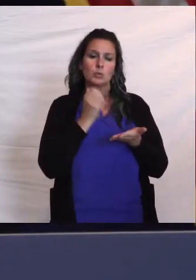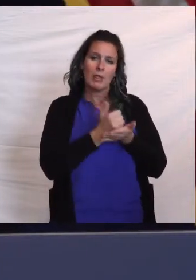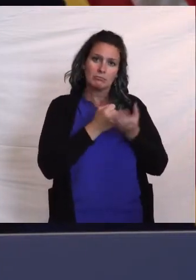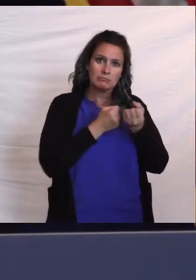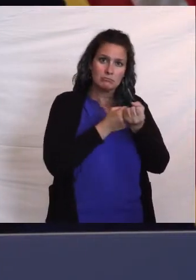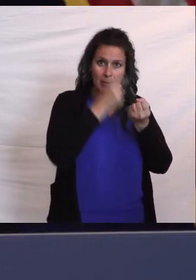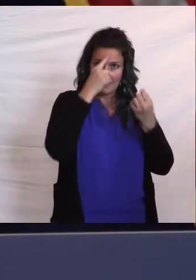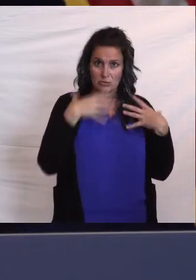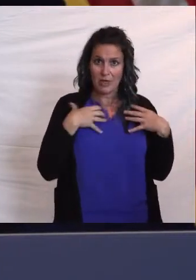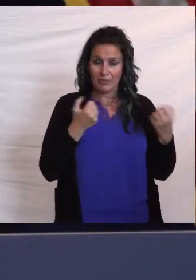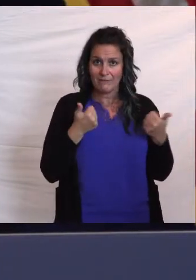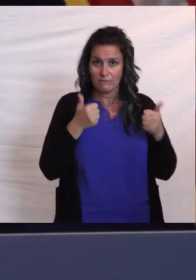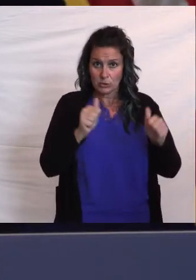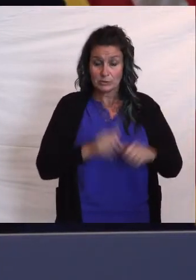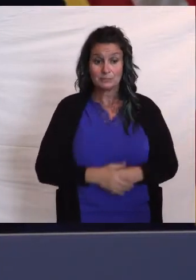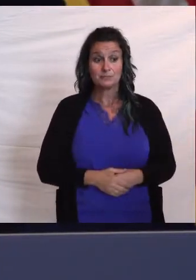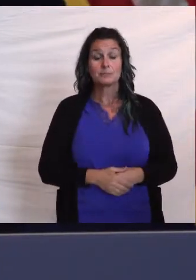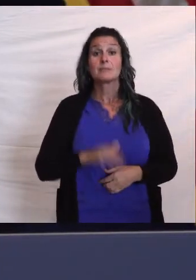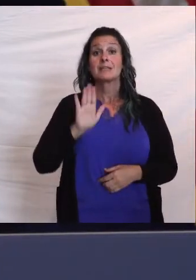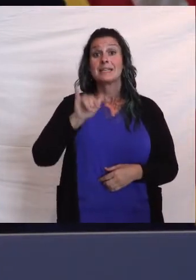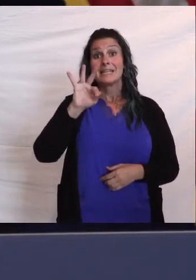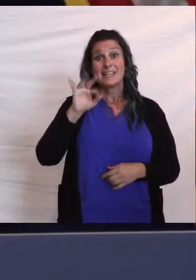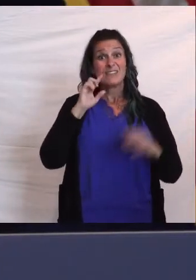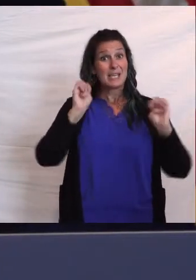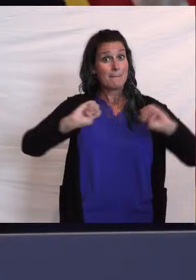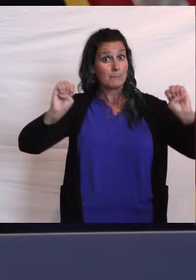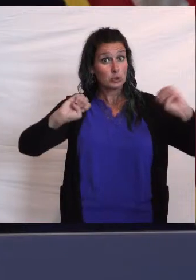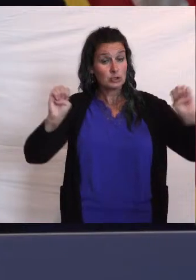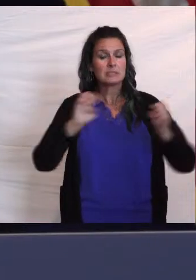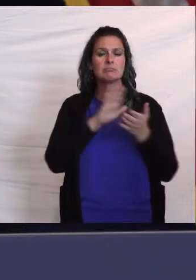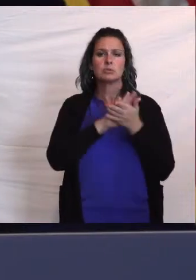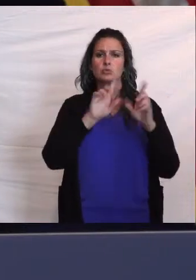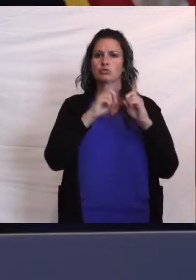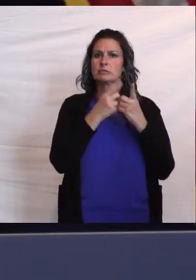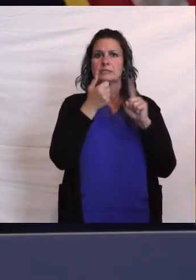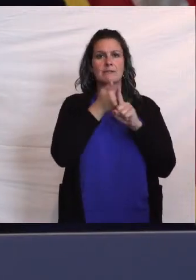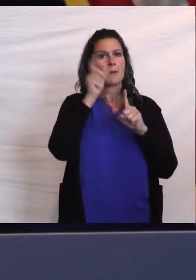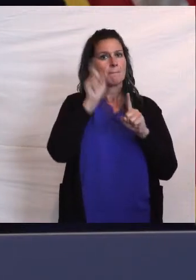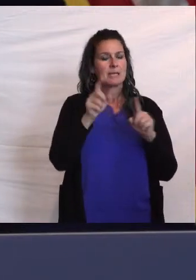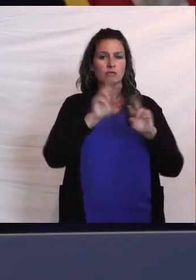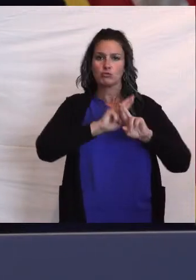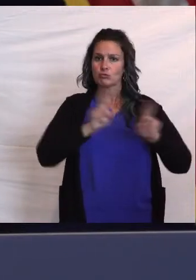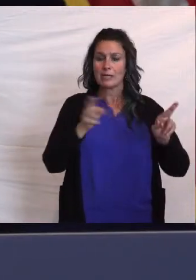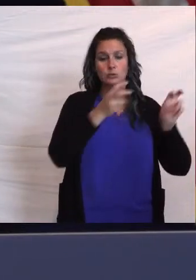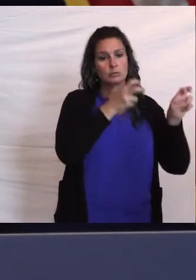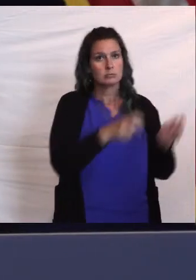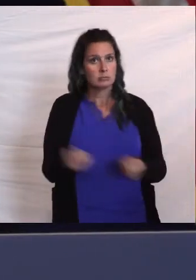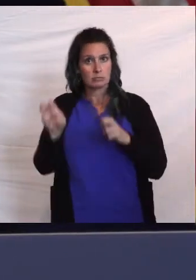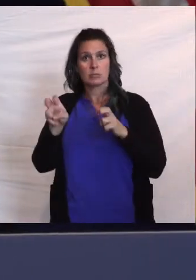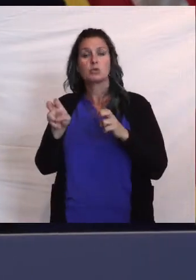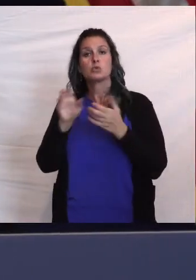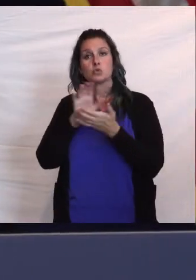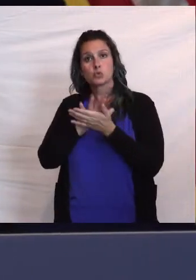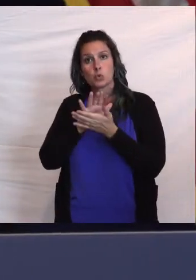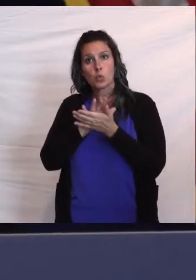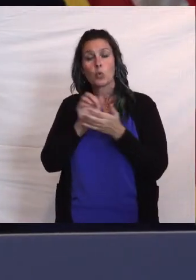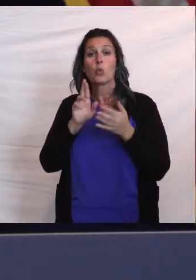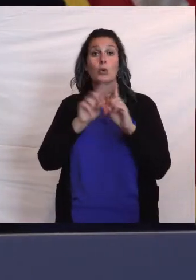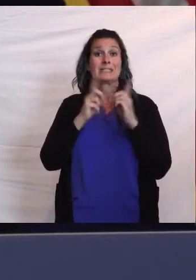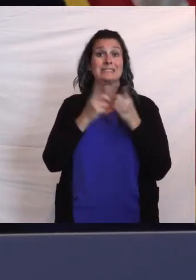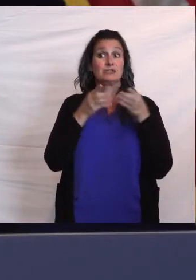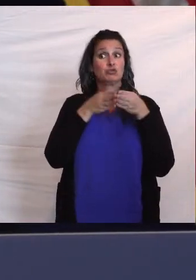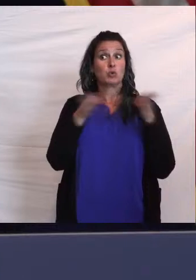the event of an emergency, school districts must be prepared to transition to school or